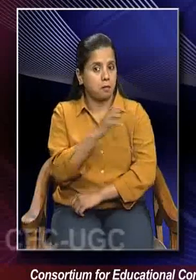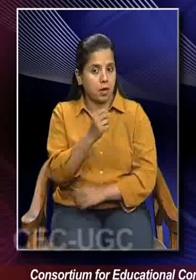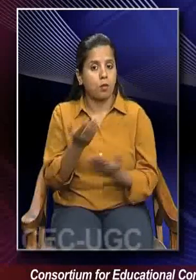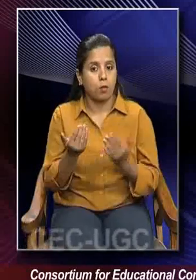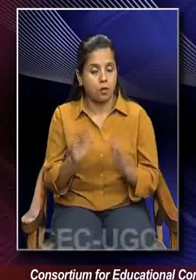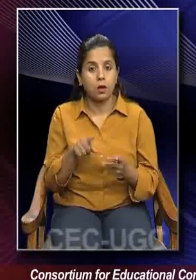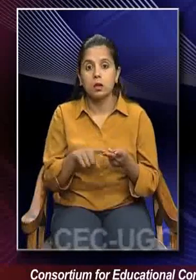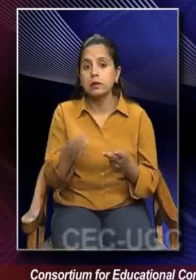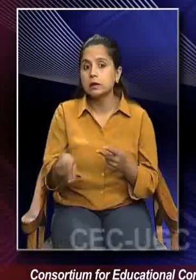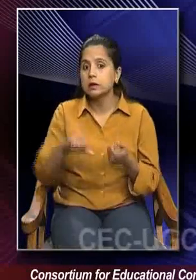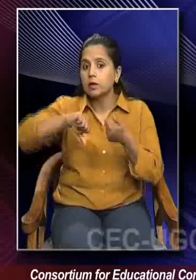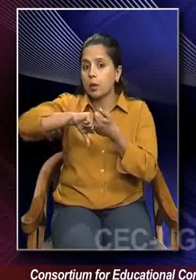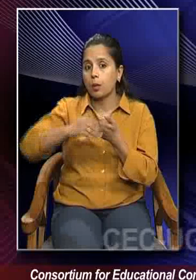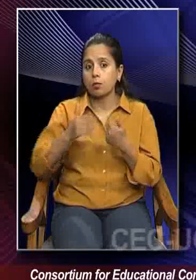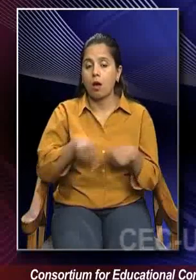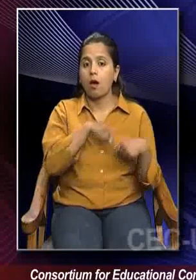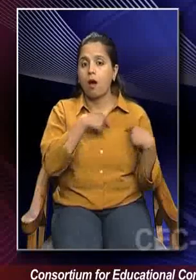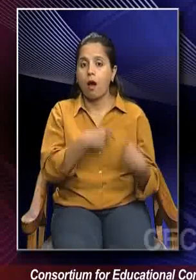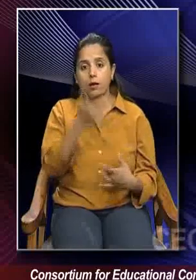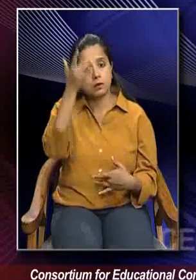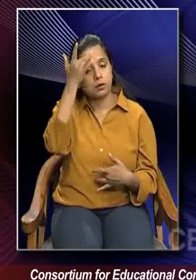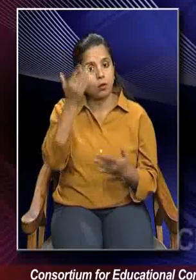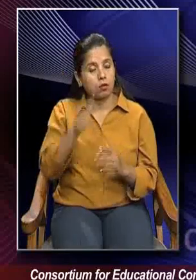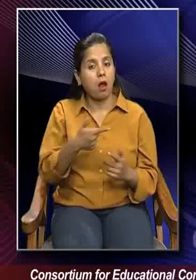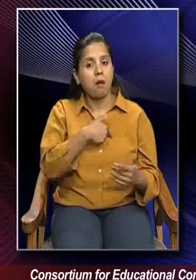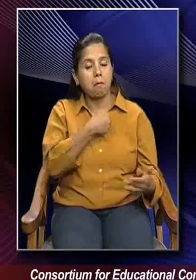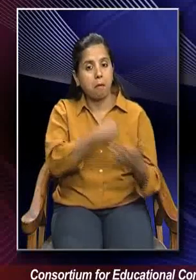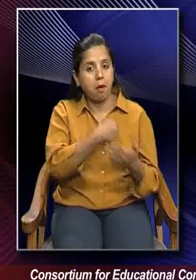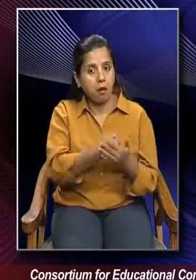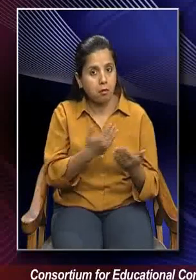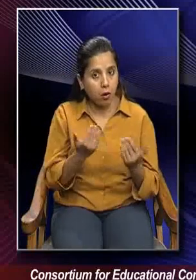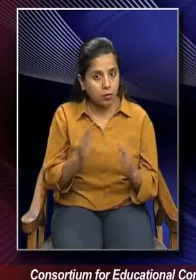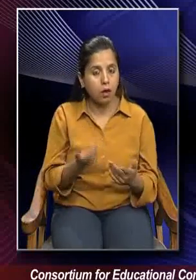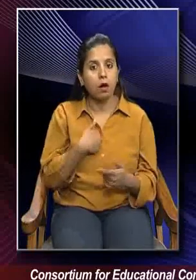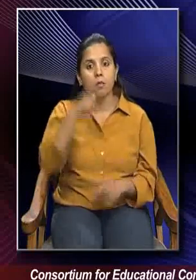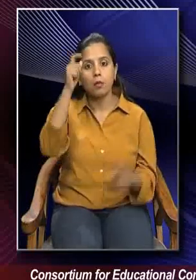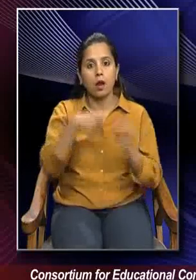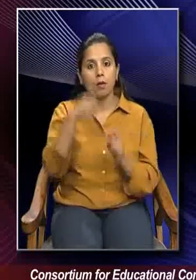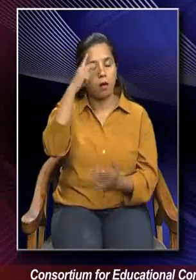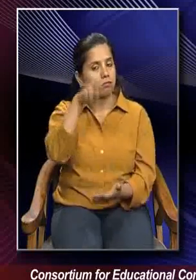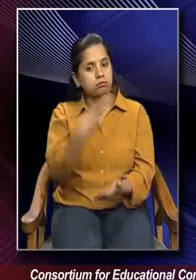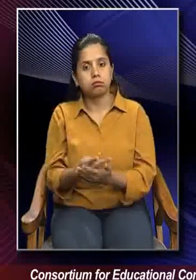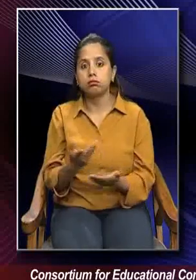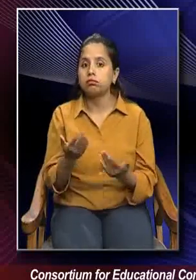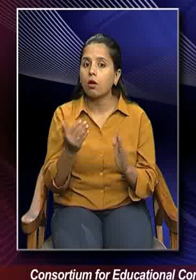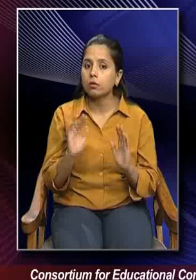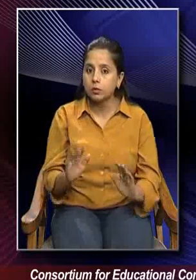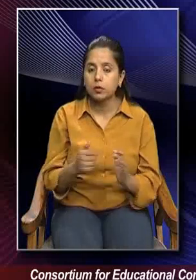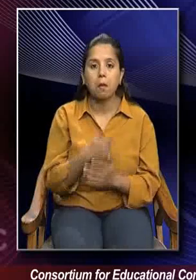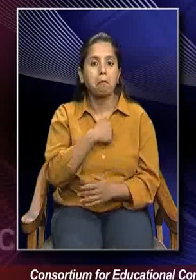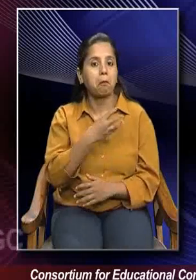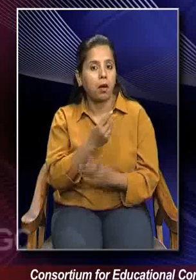the risk of heart diseases, heart attacks and the strokes. Next we talk on